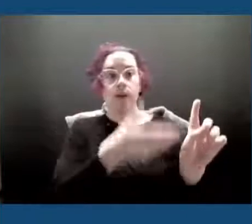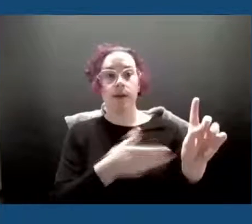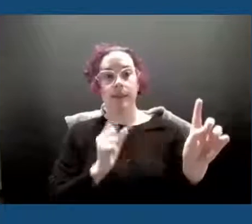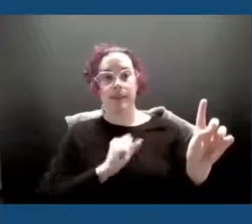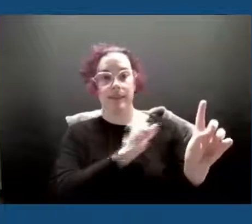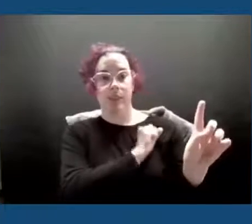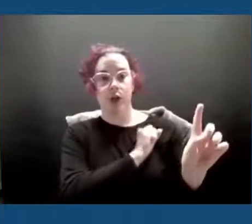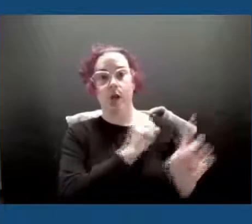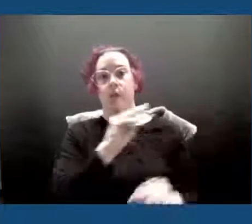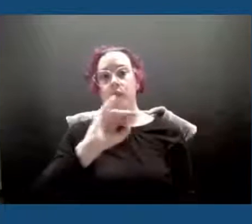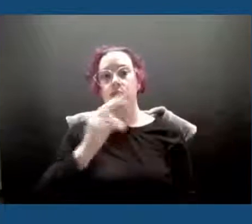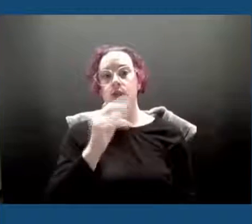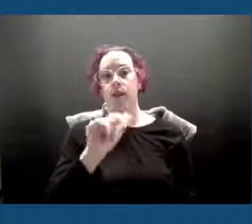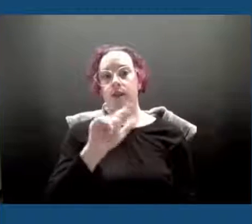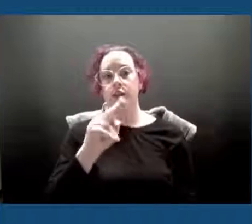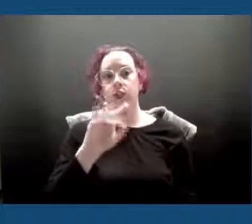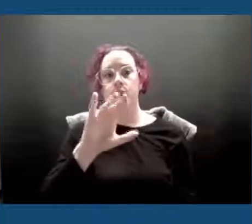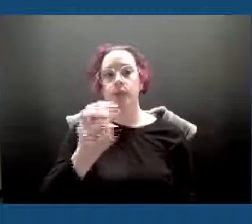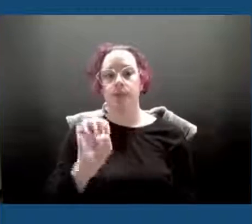Hinchey.